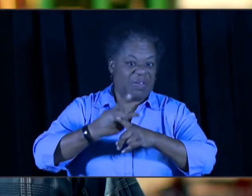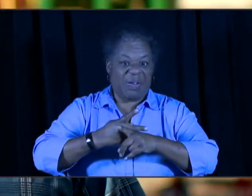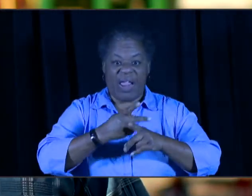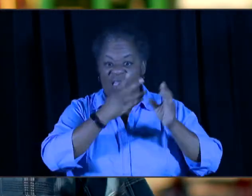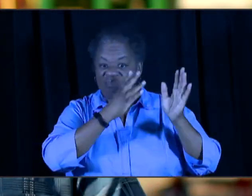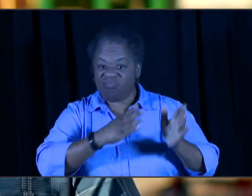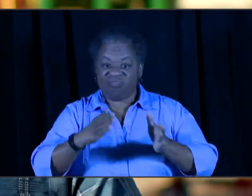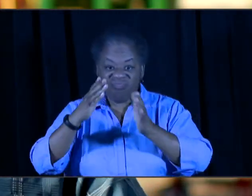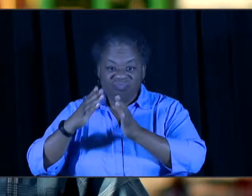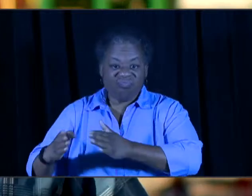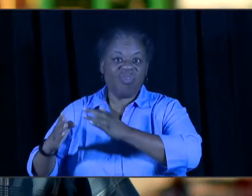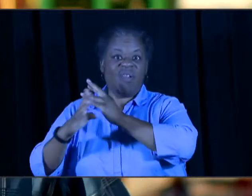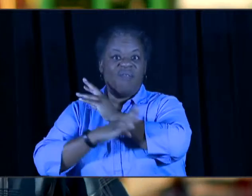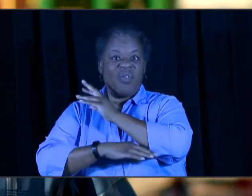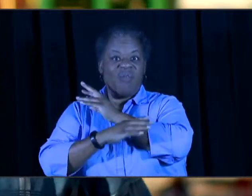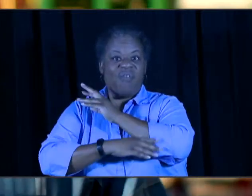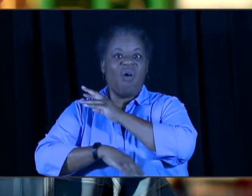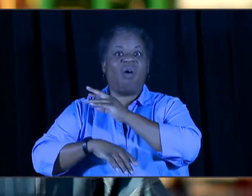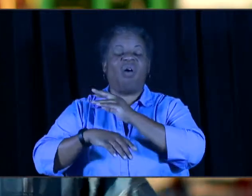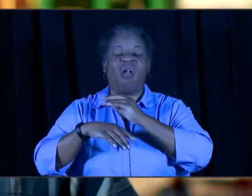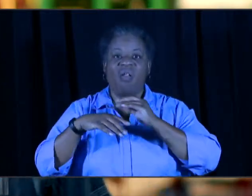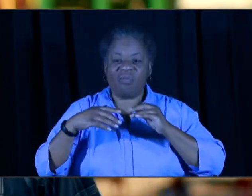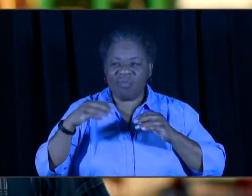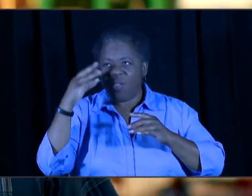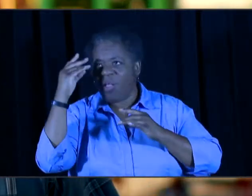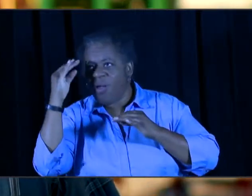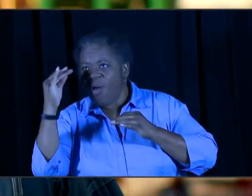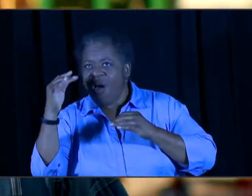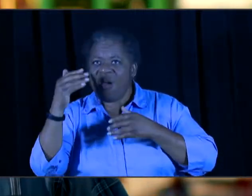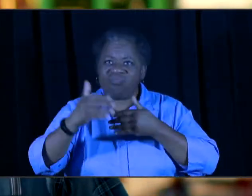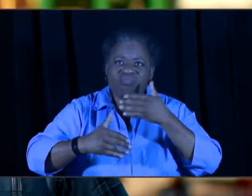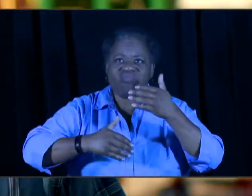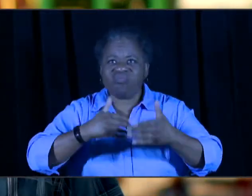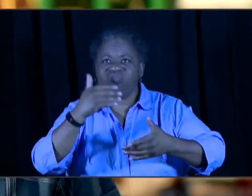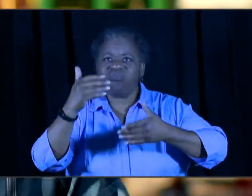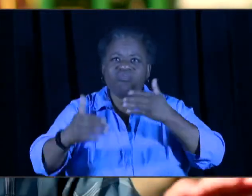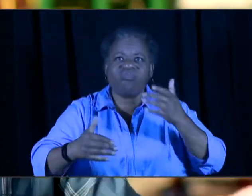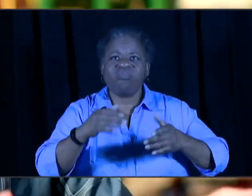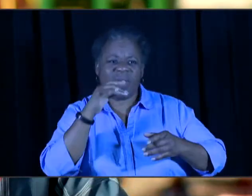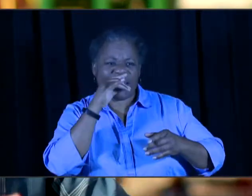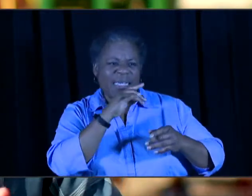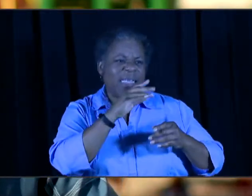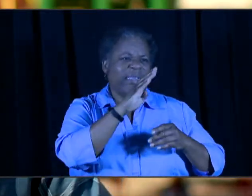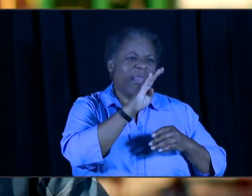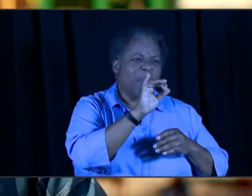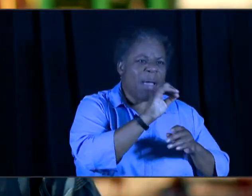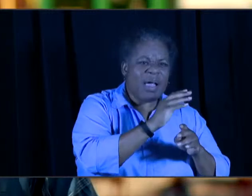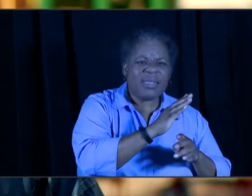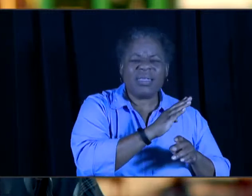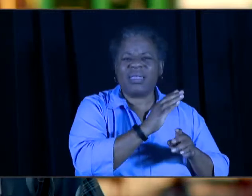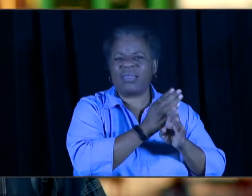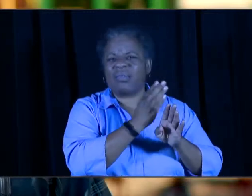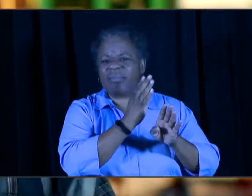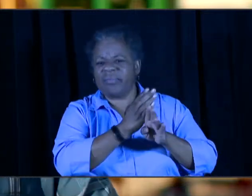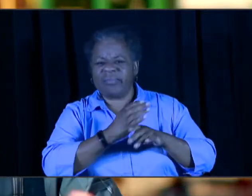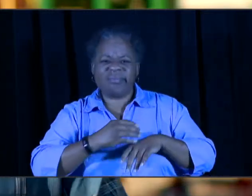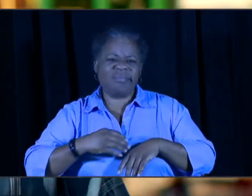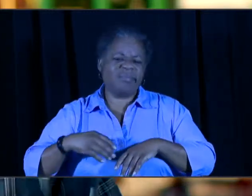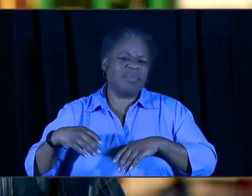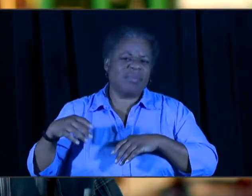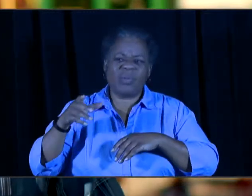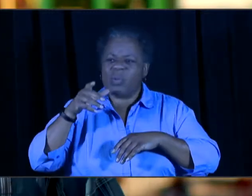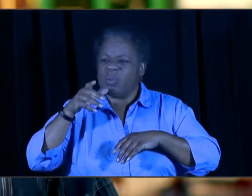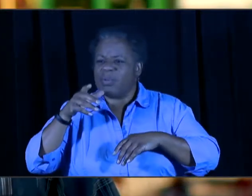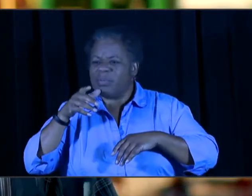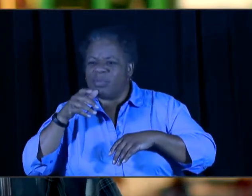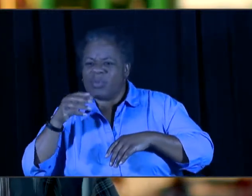fall. We've laid it all out and we've thought it through. Who gets the kids to the bus? Who's on for the carpool on which day? Who's home